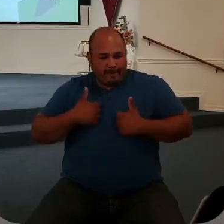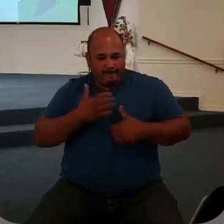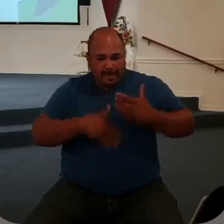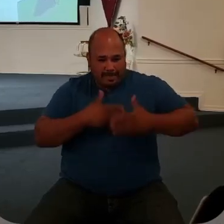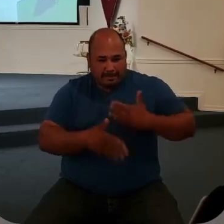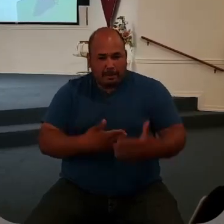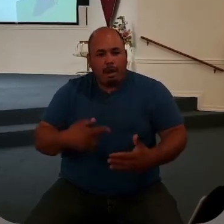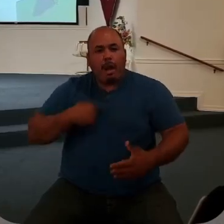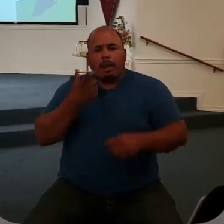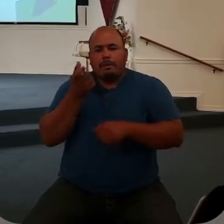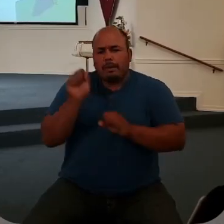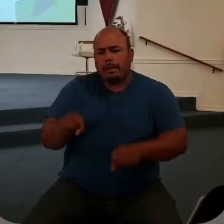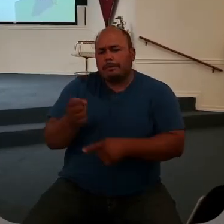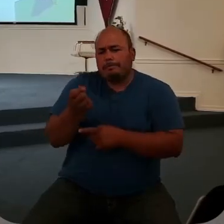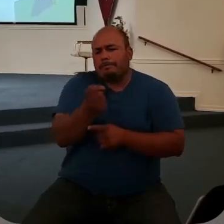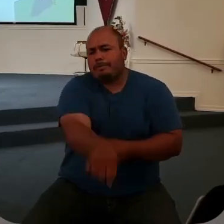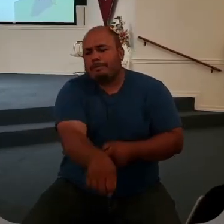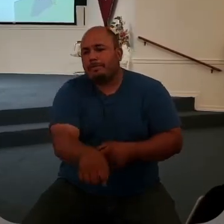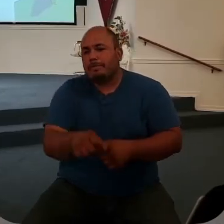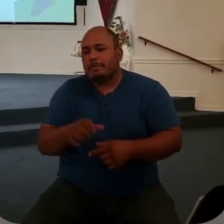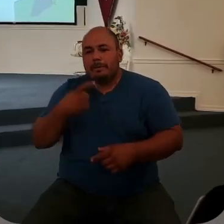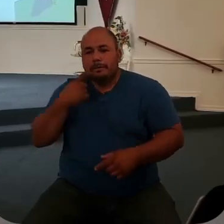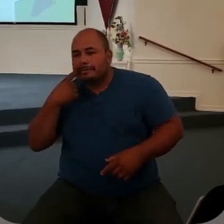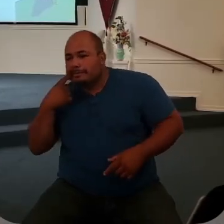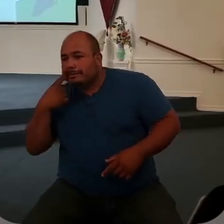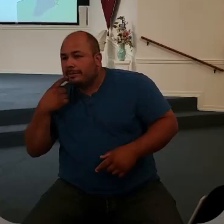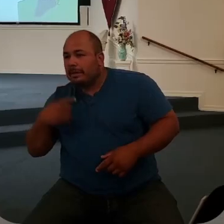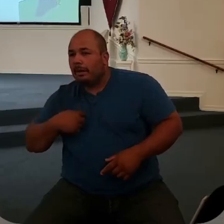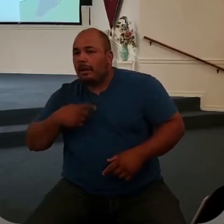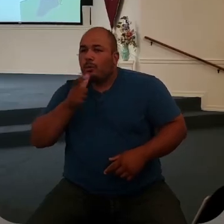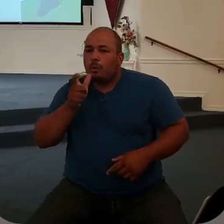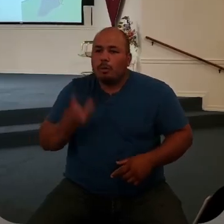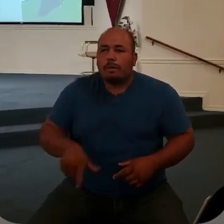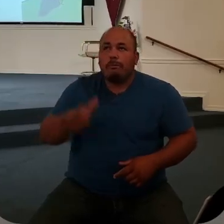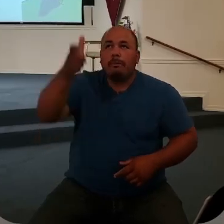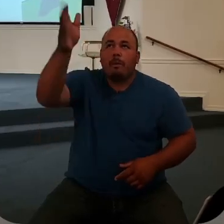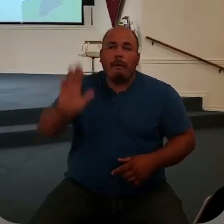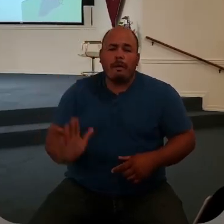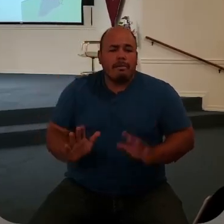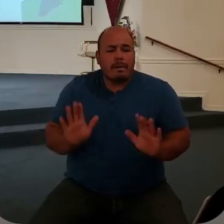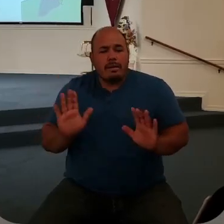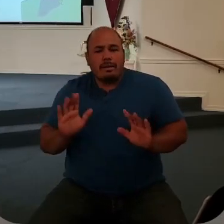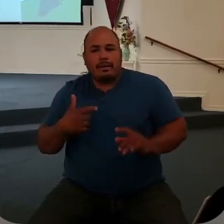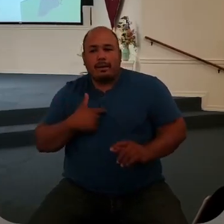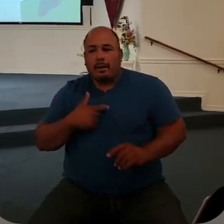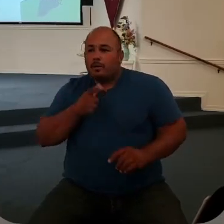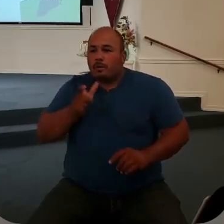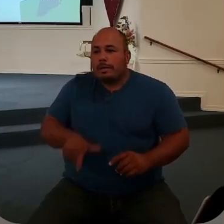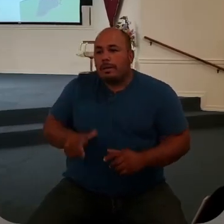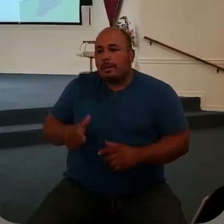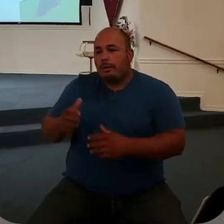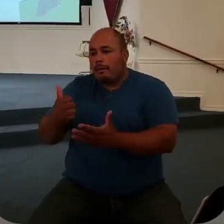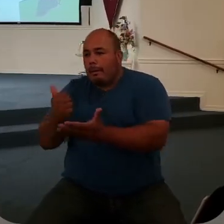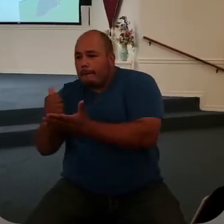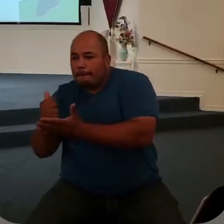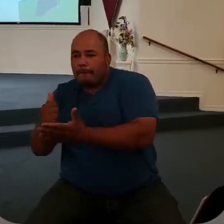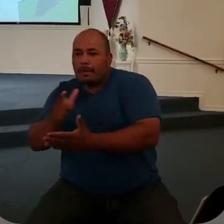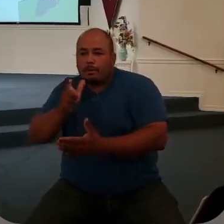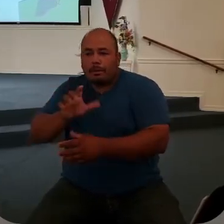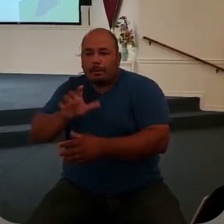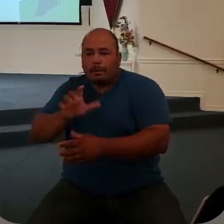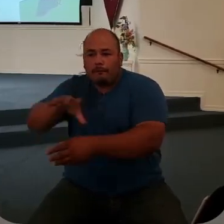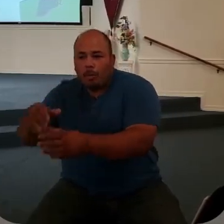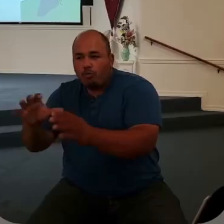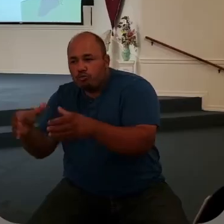beat this addiction on my own. It's not that bad. And we don't go get help that God has provided for us. And we're